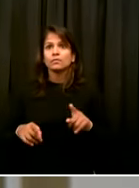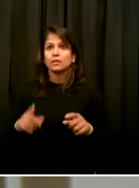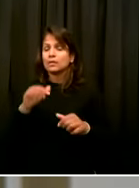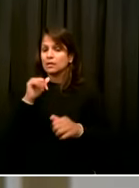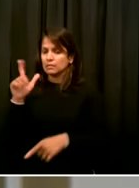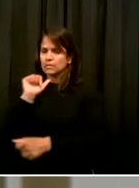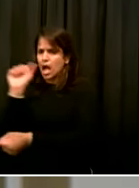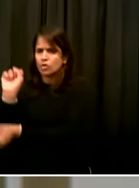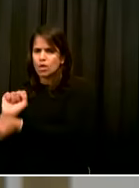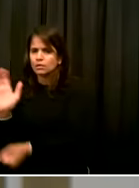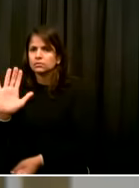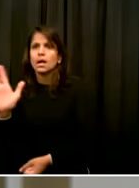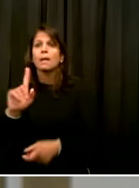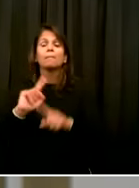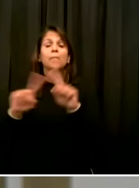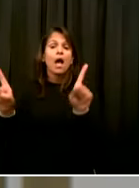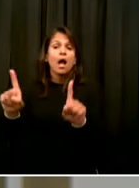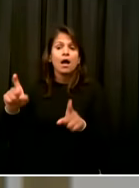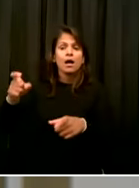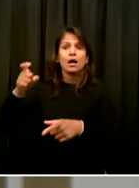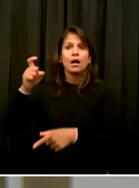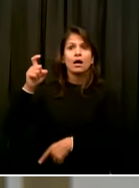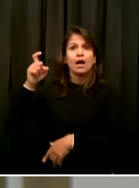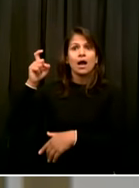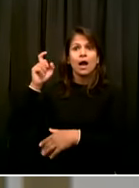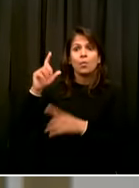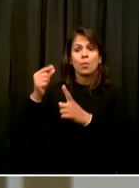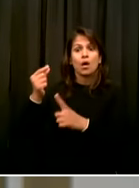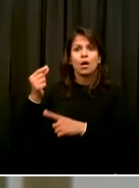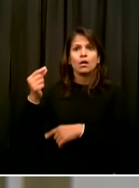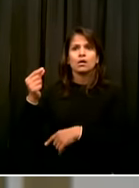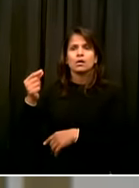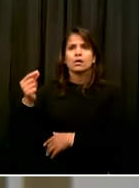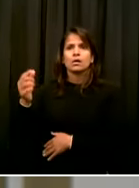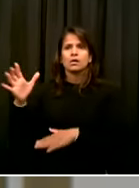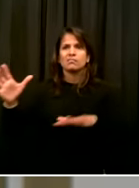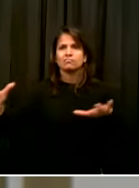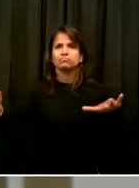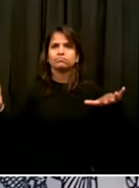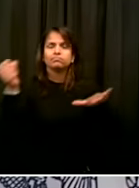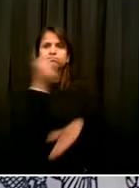court order, they can be committed to a hospital until the quarantine is complete.